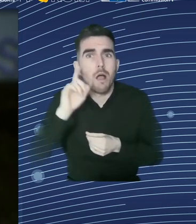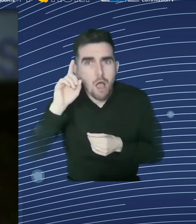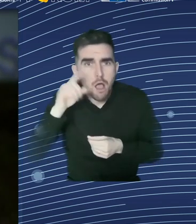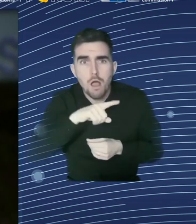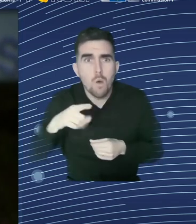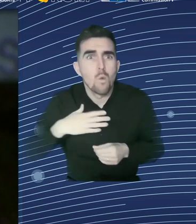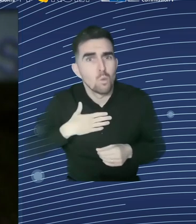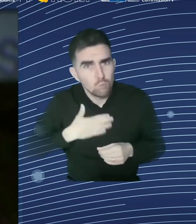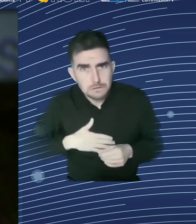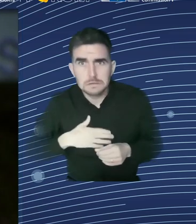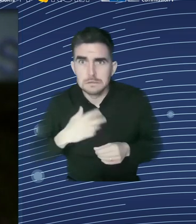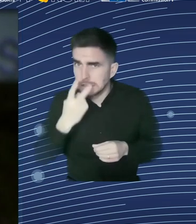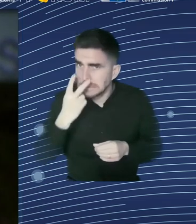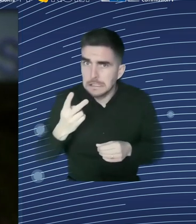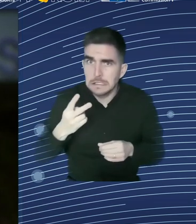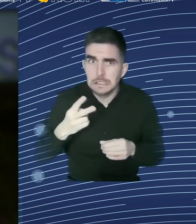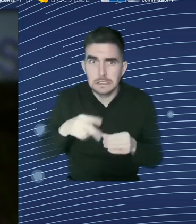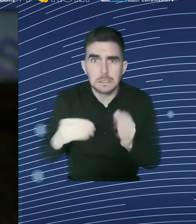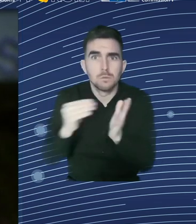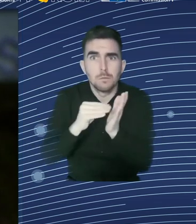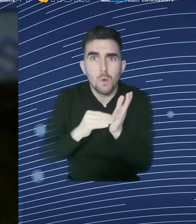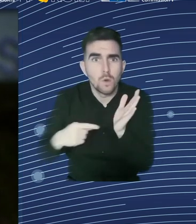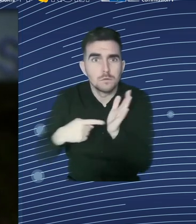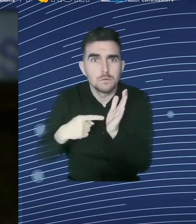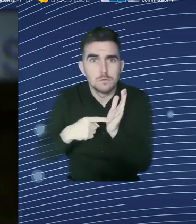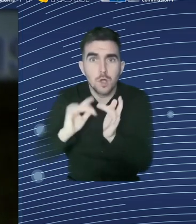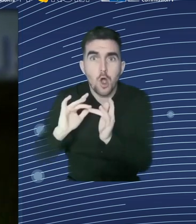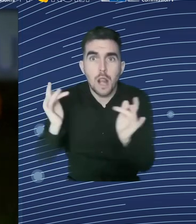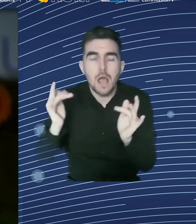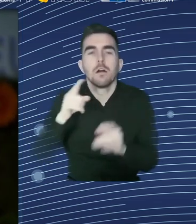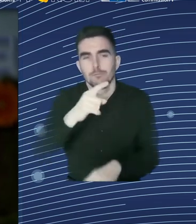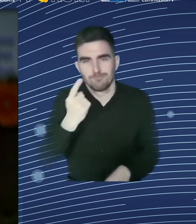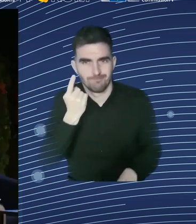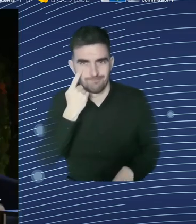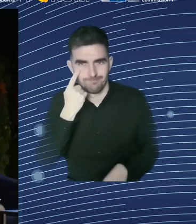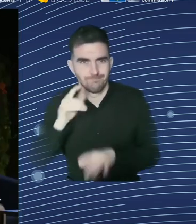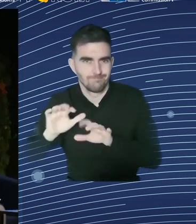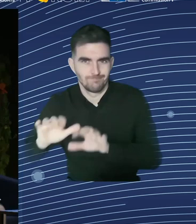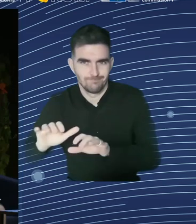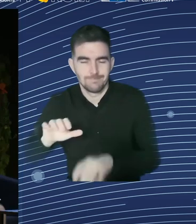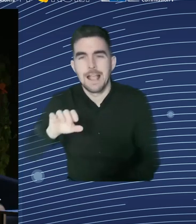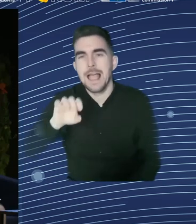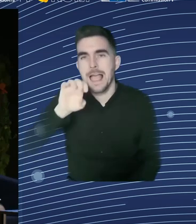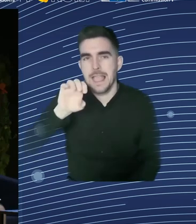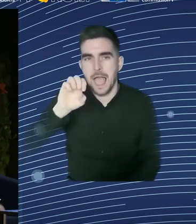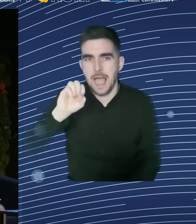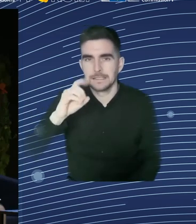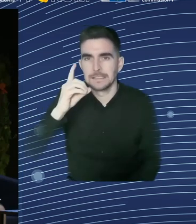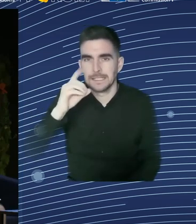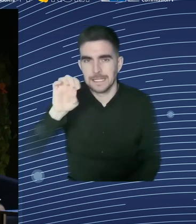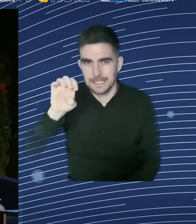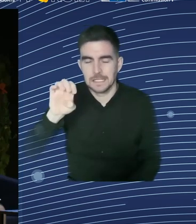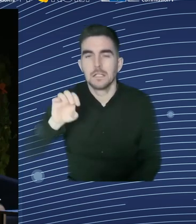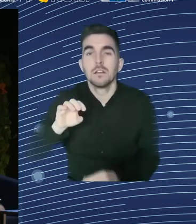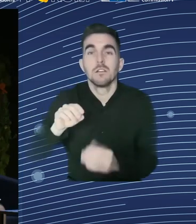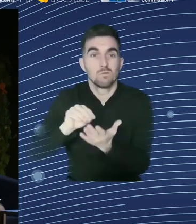any search engine, you'll land right on it, so don't hesitate to do so. So as I said, to open our